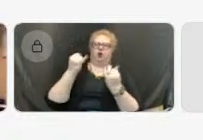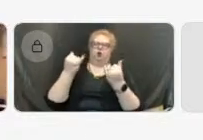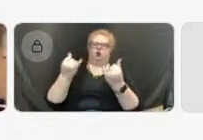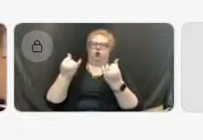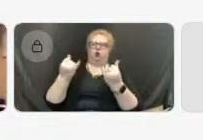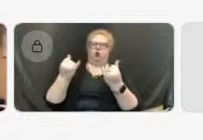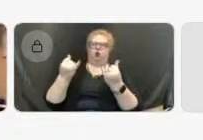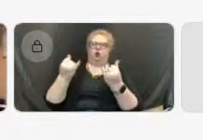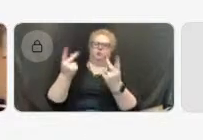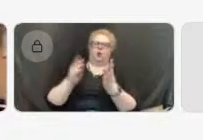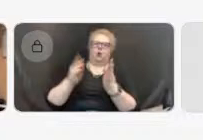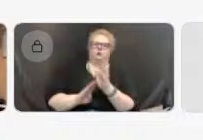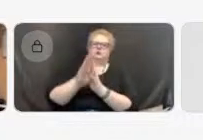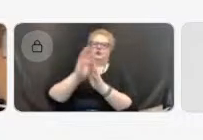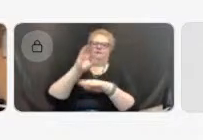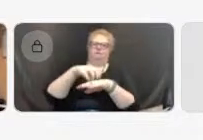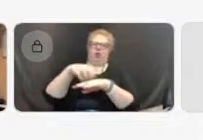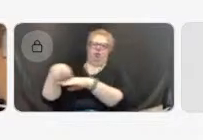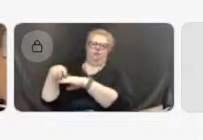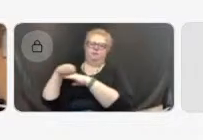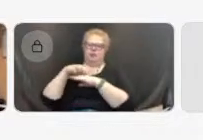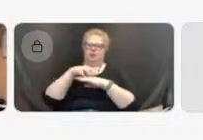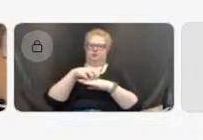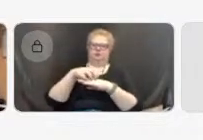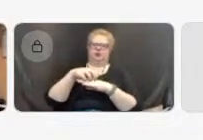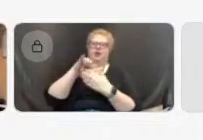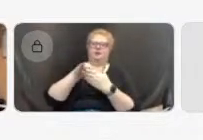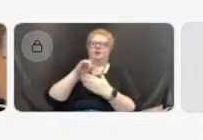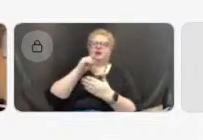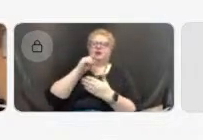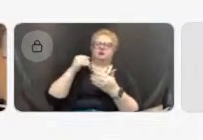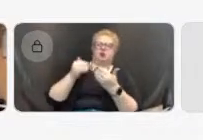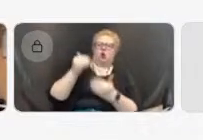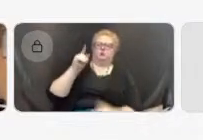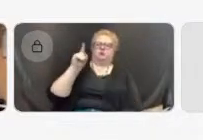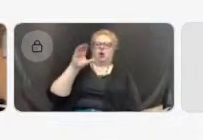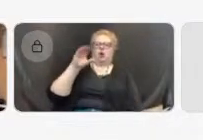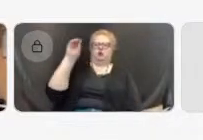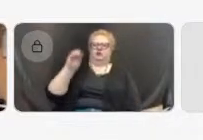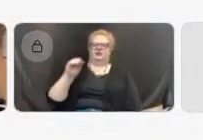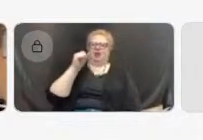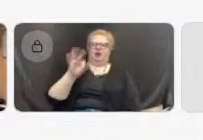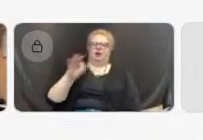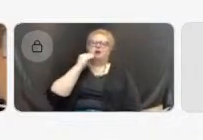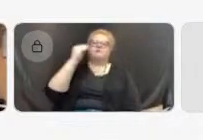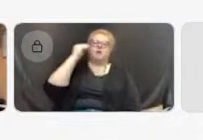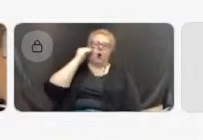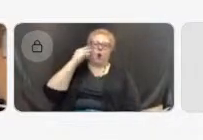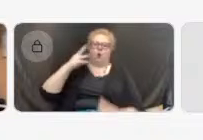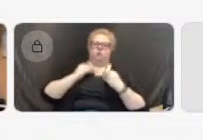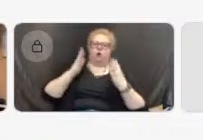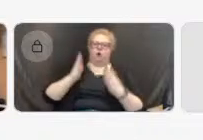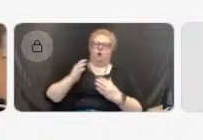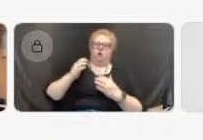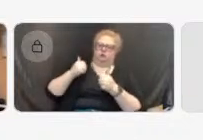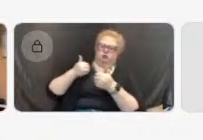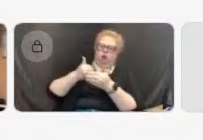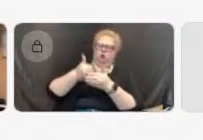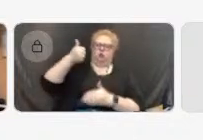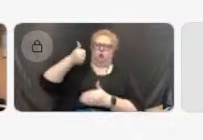development. That is nearly 100% of the residents of the neighborhoods around this proposal are in opposition.